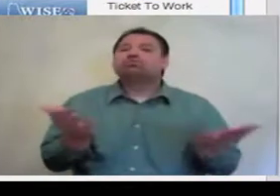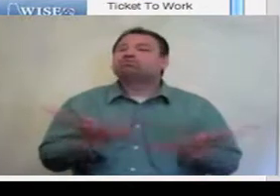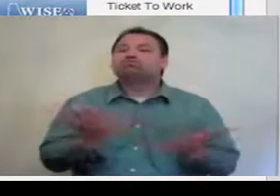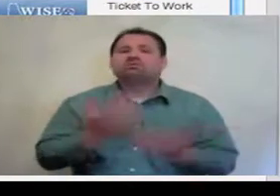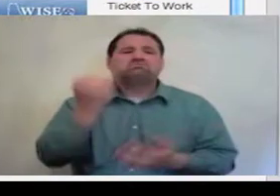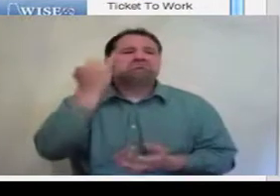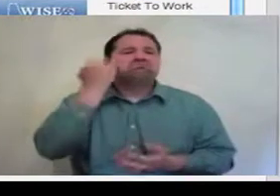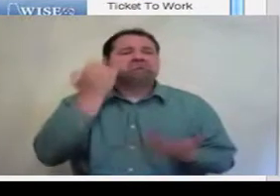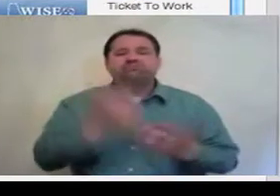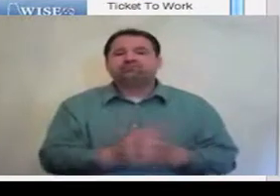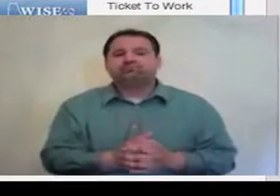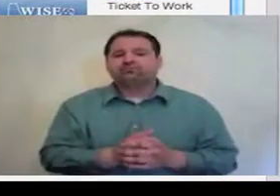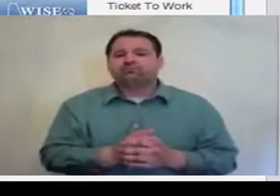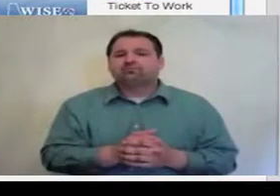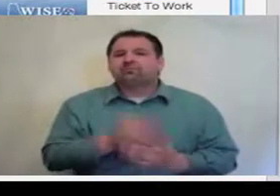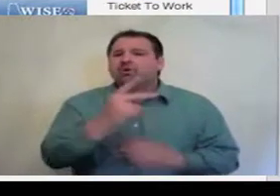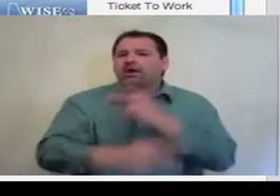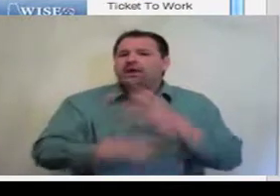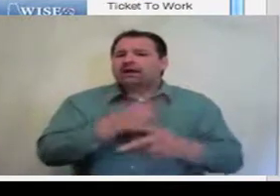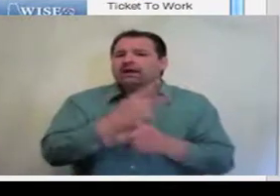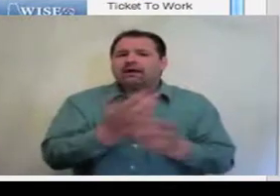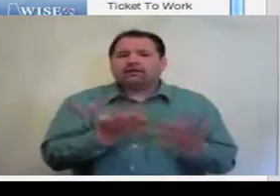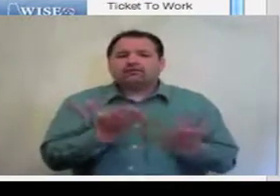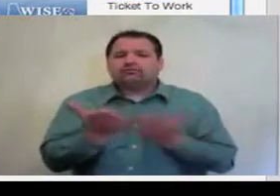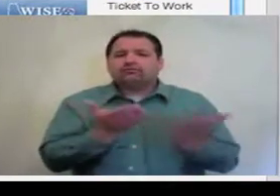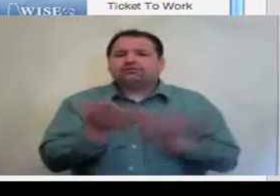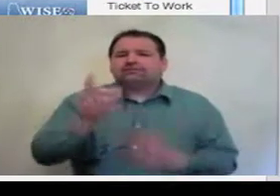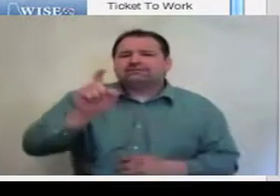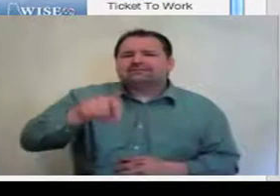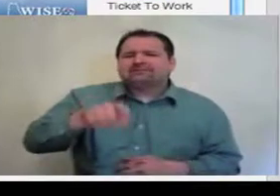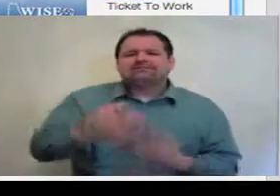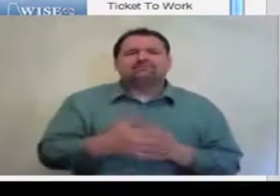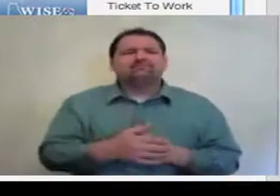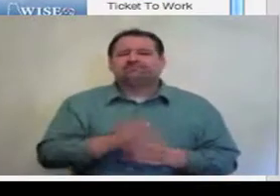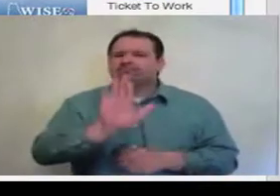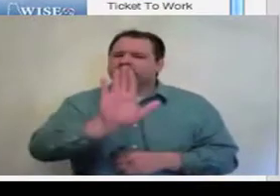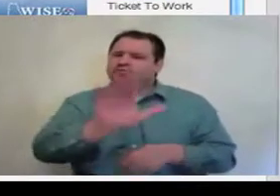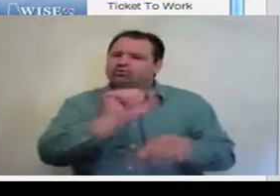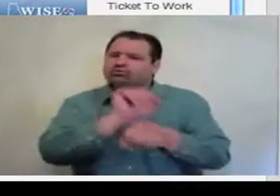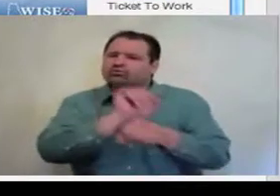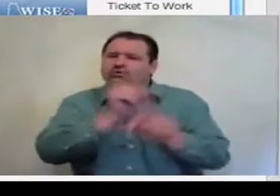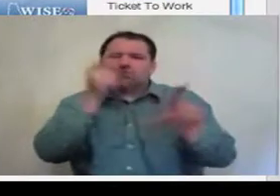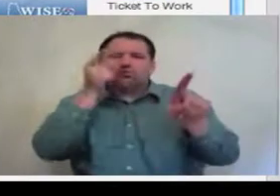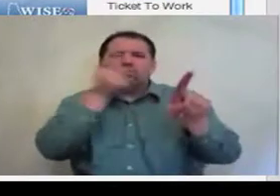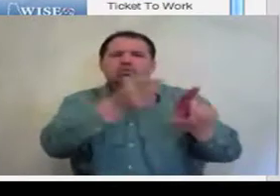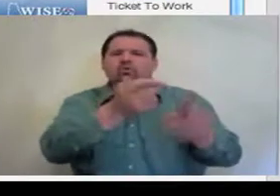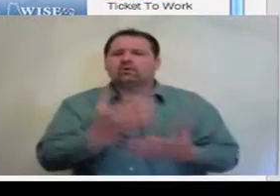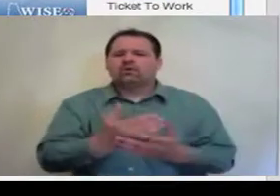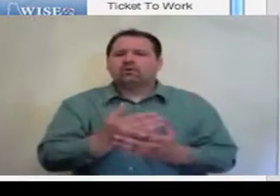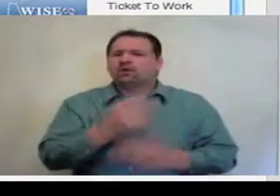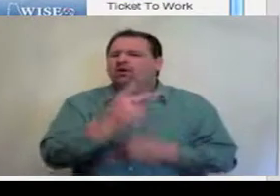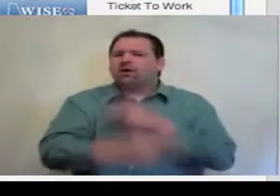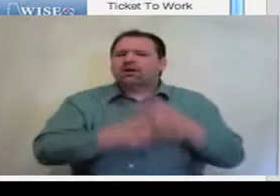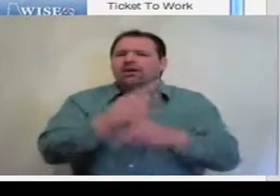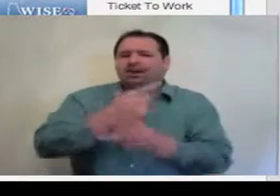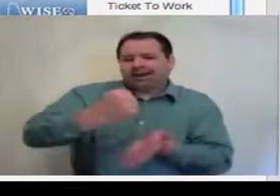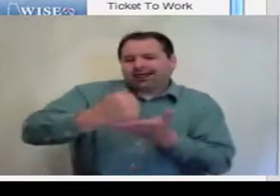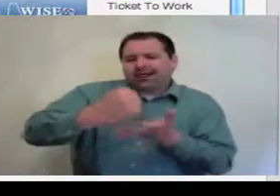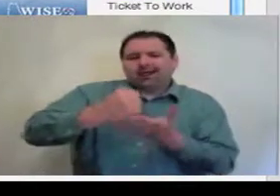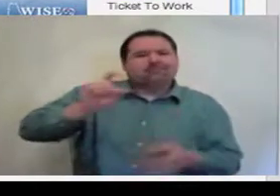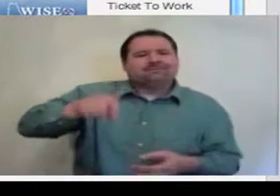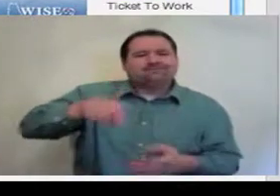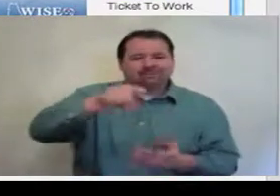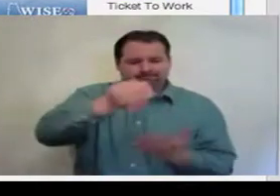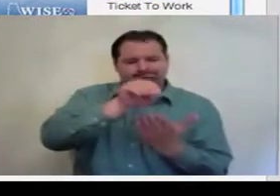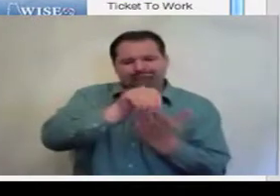always suggest to people that you write down what you're looking for, what kind of services you need, what your job goal